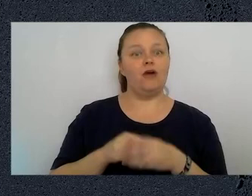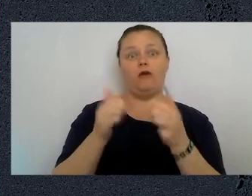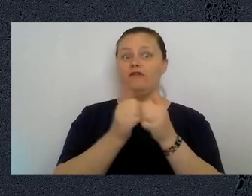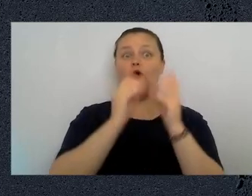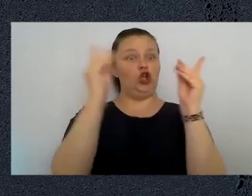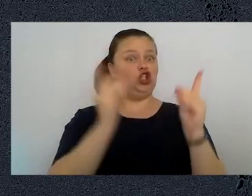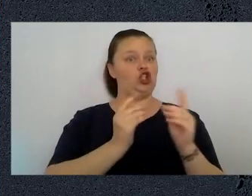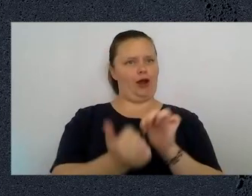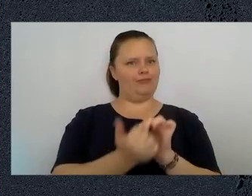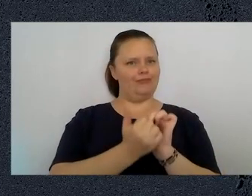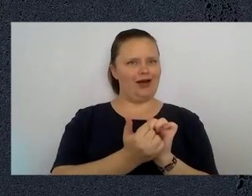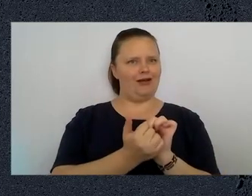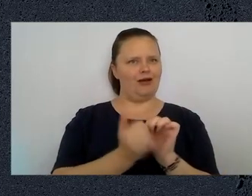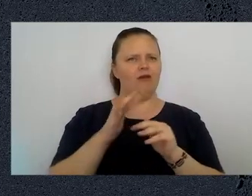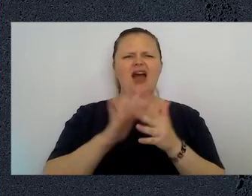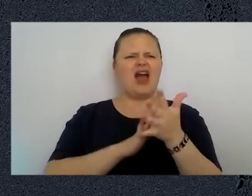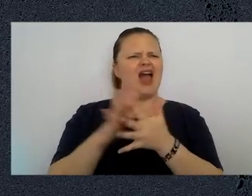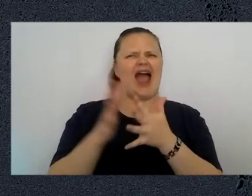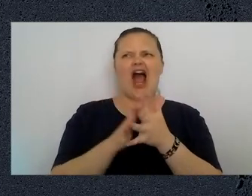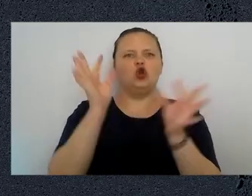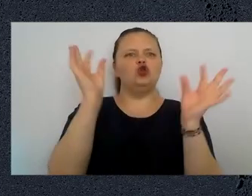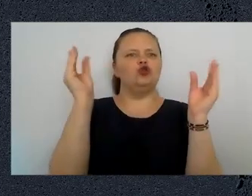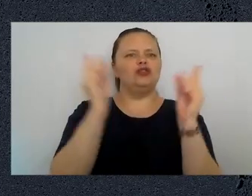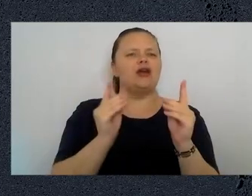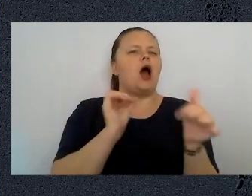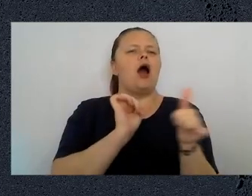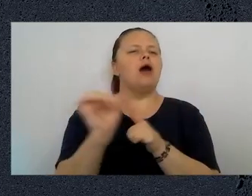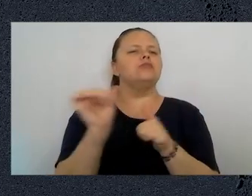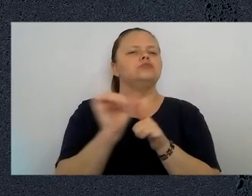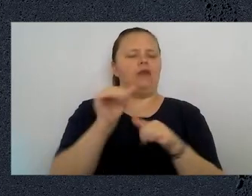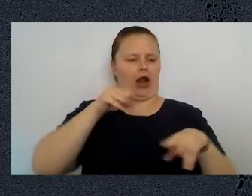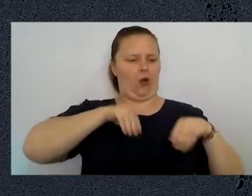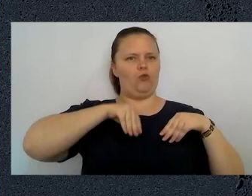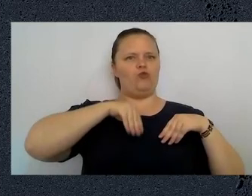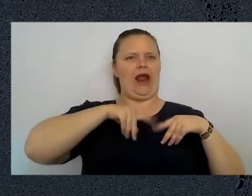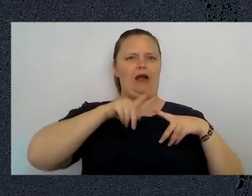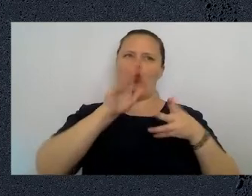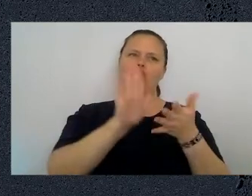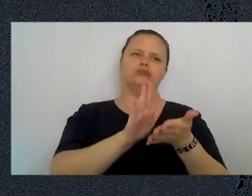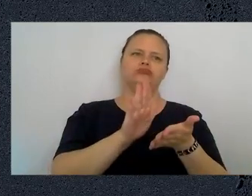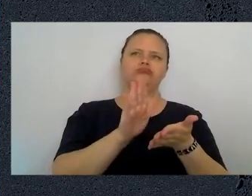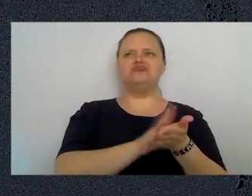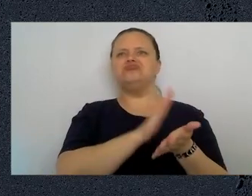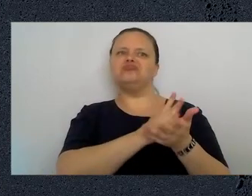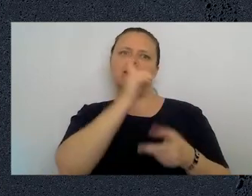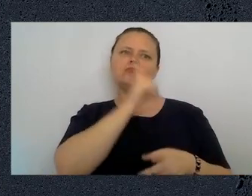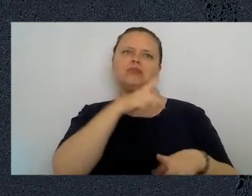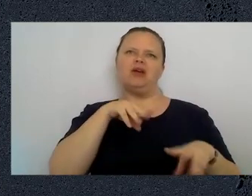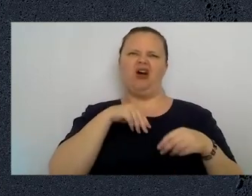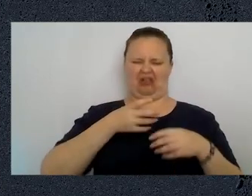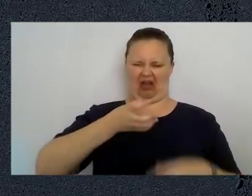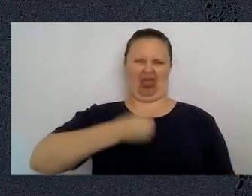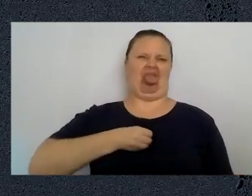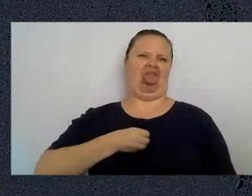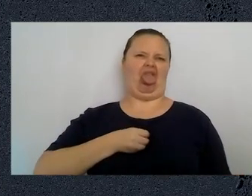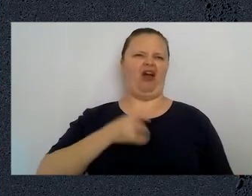partners to, you know, how do you design a better wearable which is more user-friendly, which people wouldn't mind using as much as something which is clunky or ugly looking.